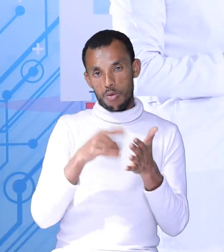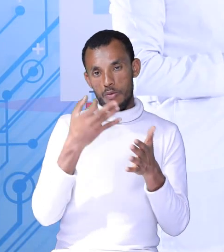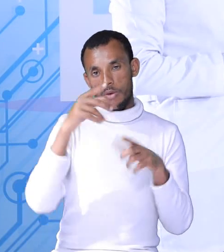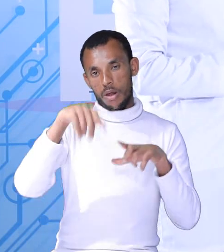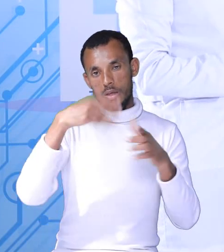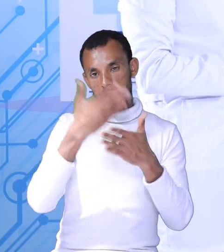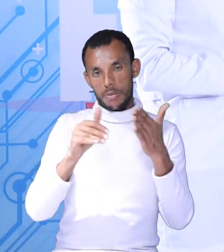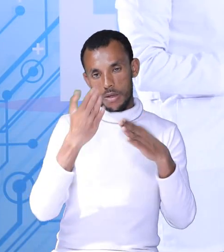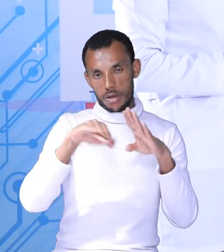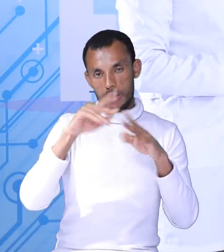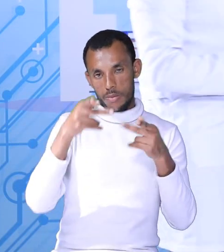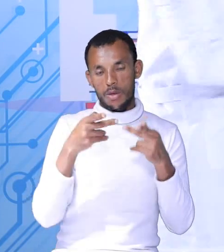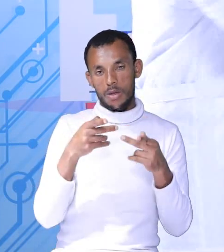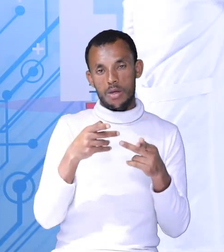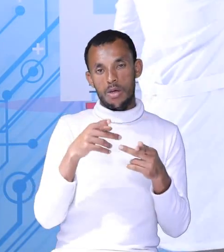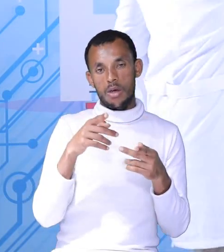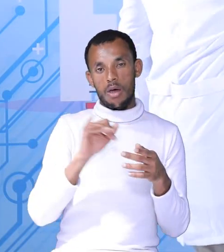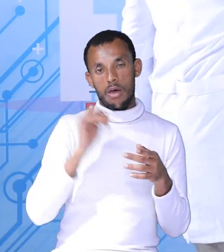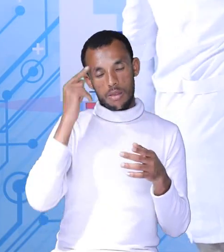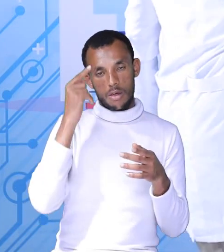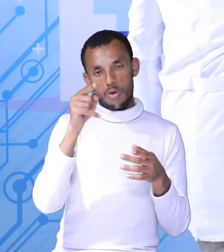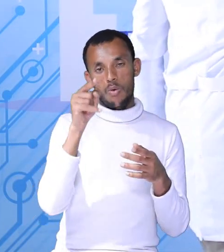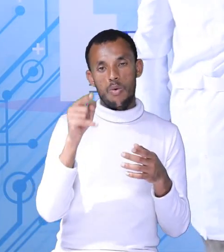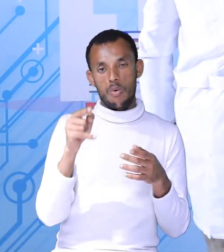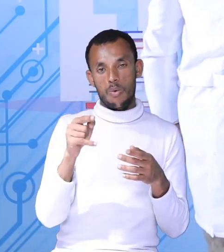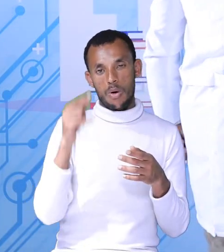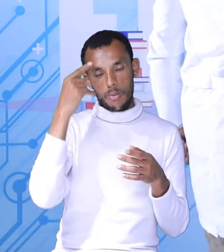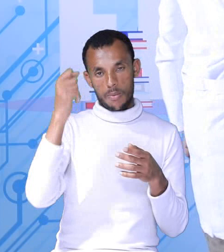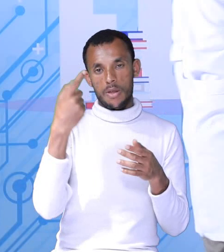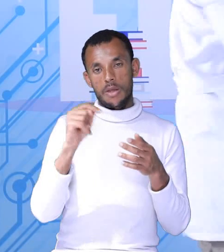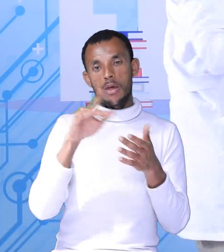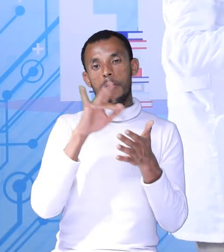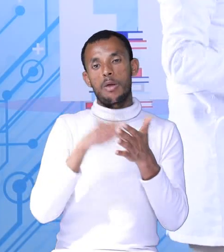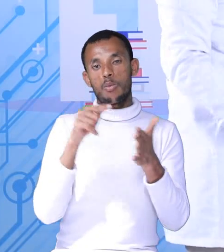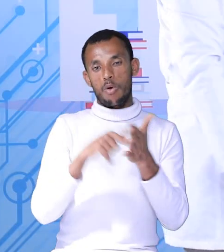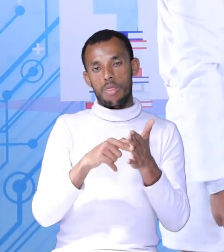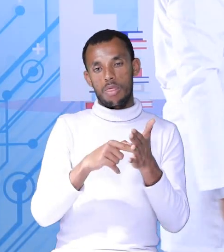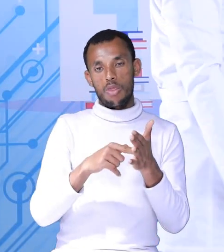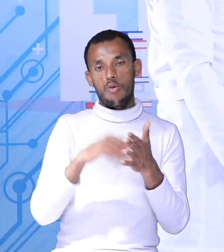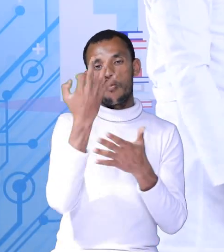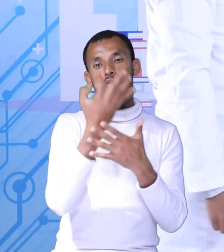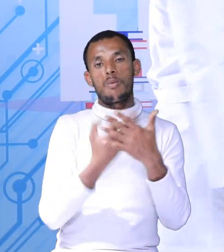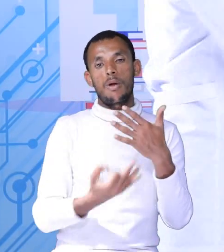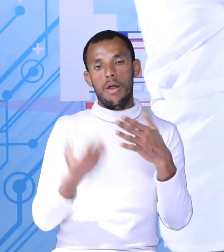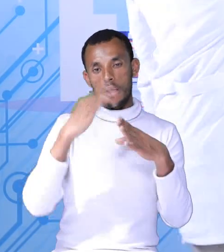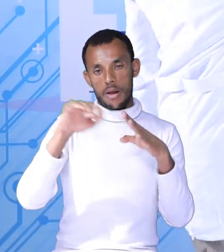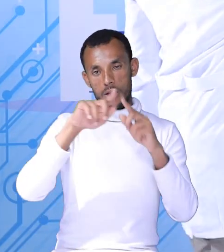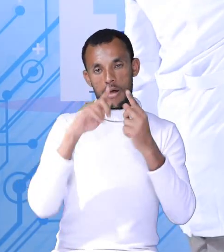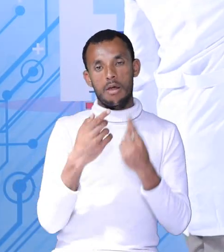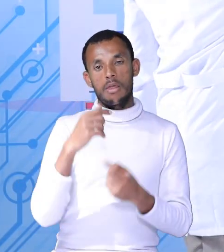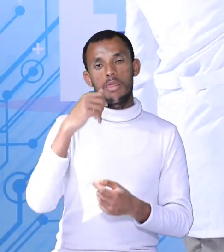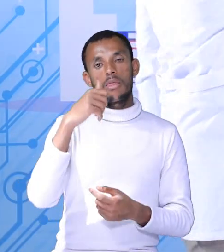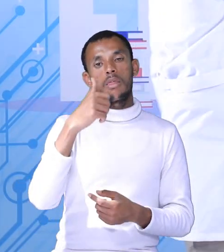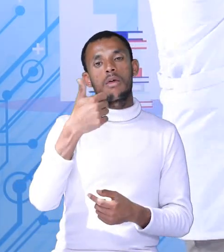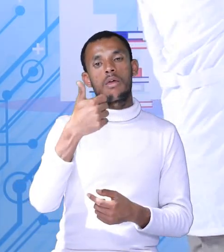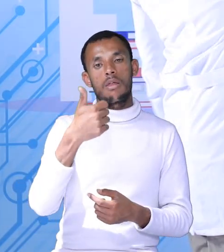think you can remember the midpoint formula especially you have learned this in grade 10,